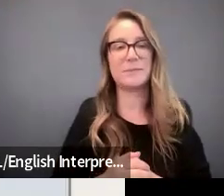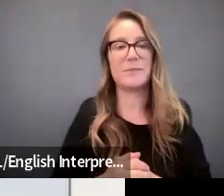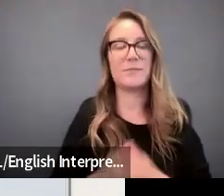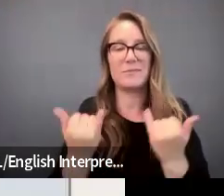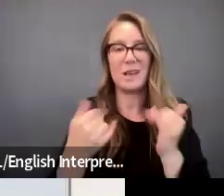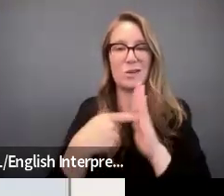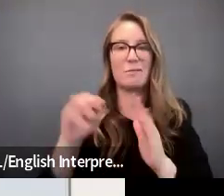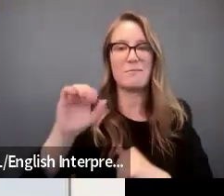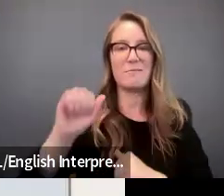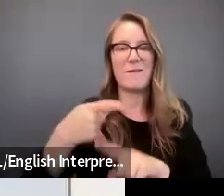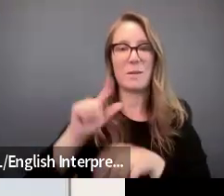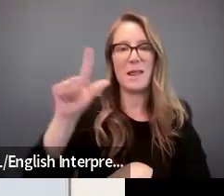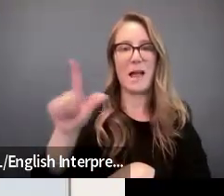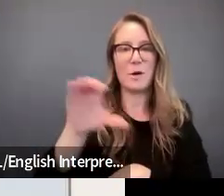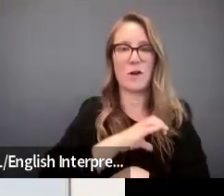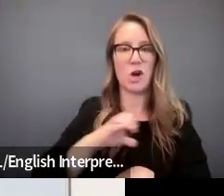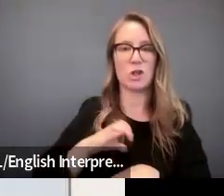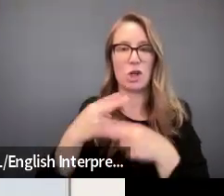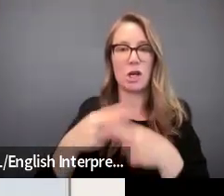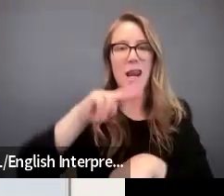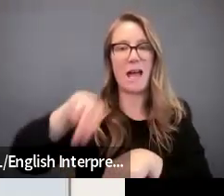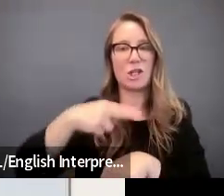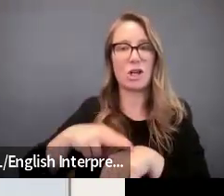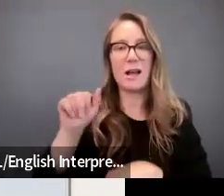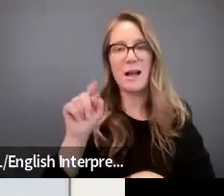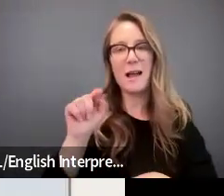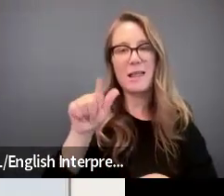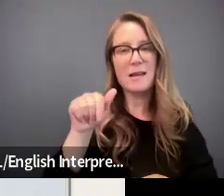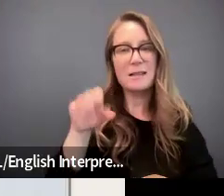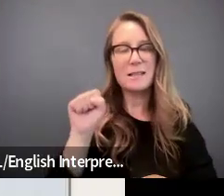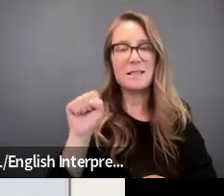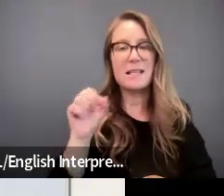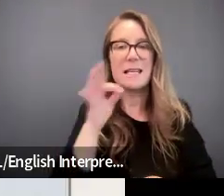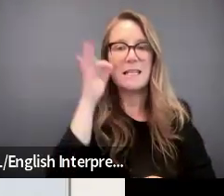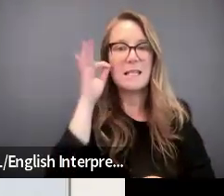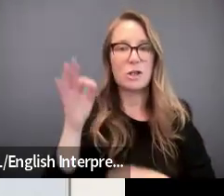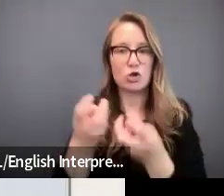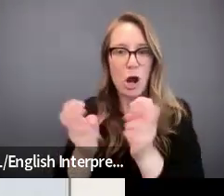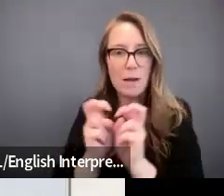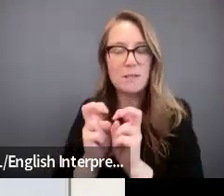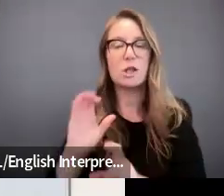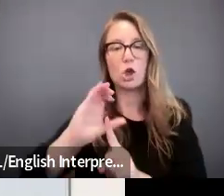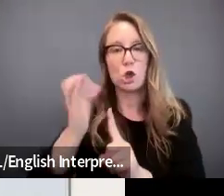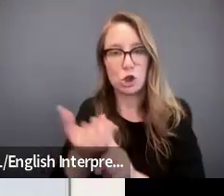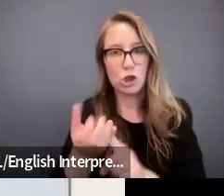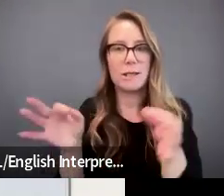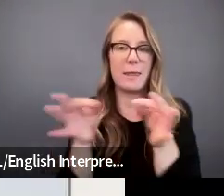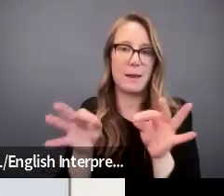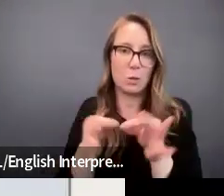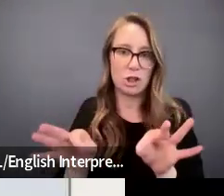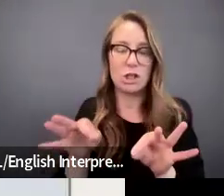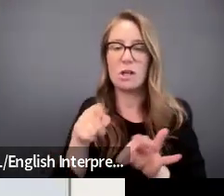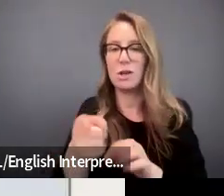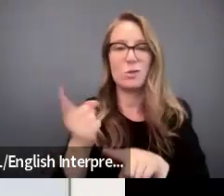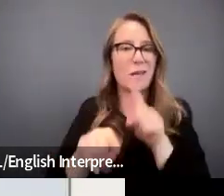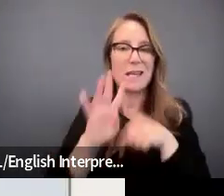This is a map from the Library of Congress called National Atlas, Indian Tribes, Cultures, and Languages. You